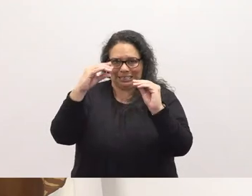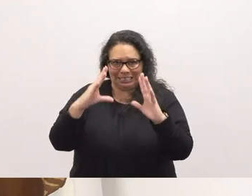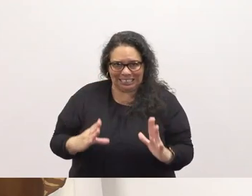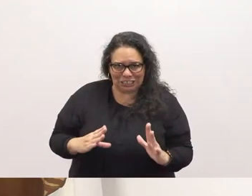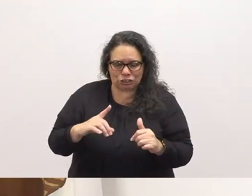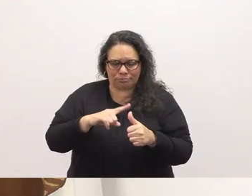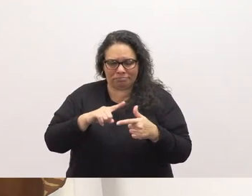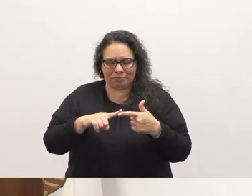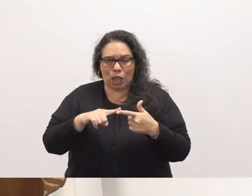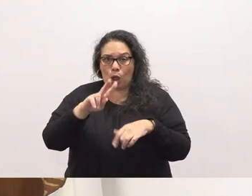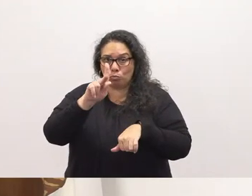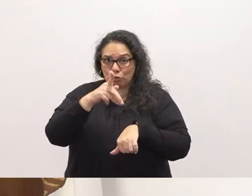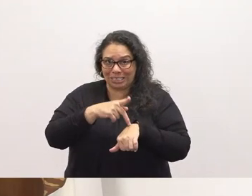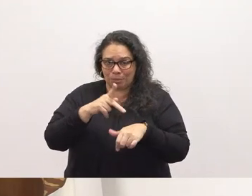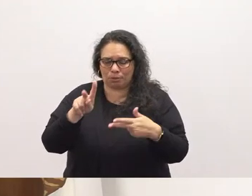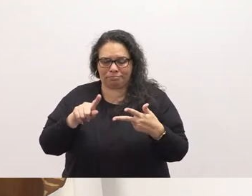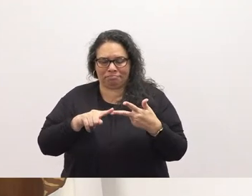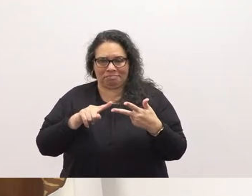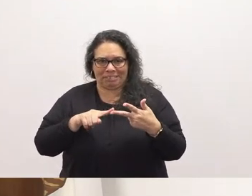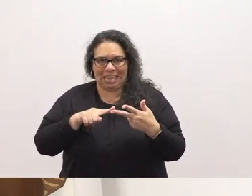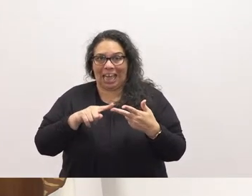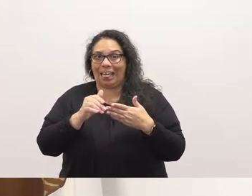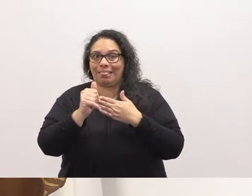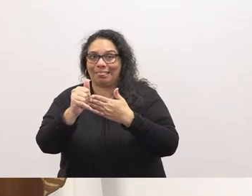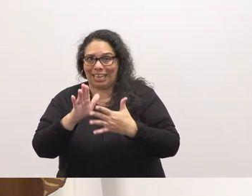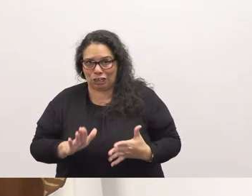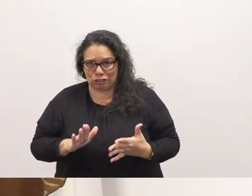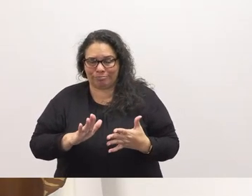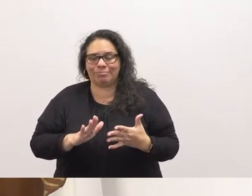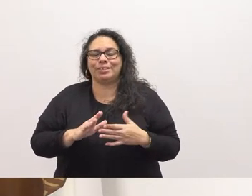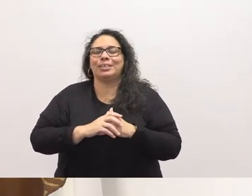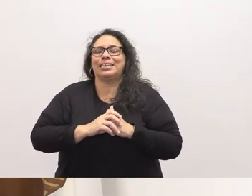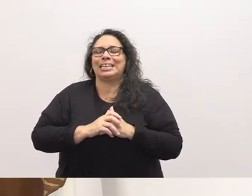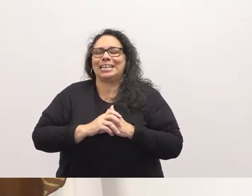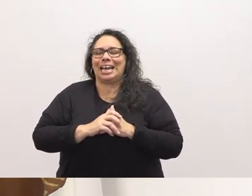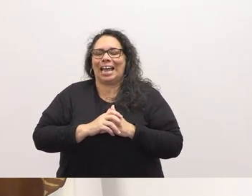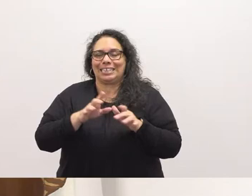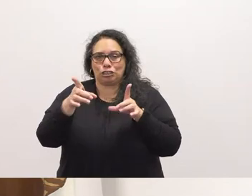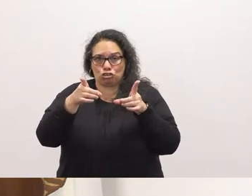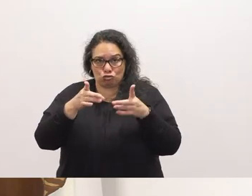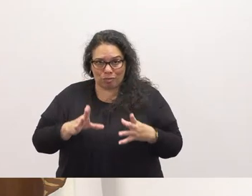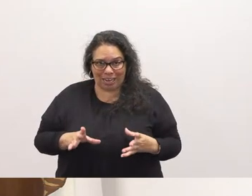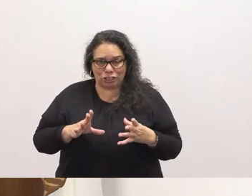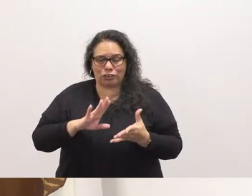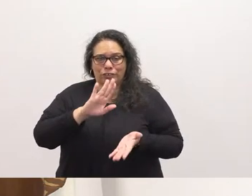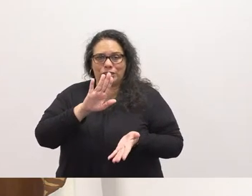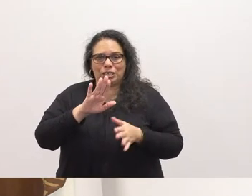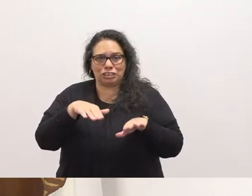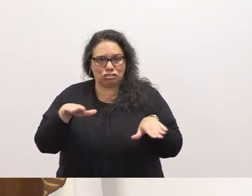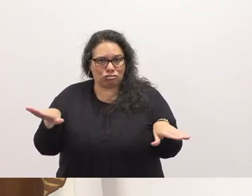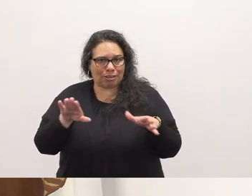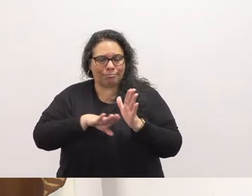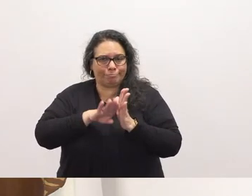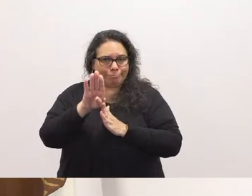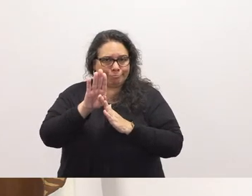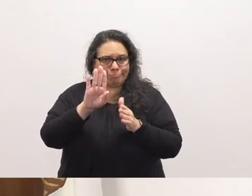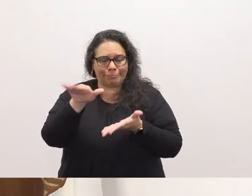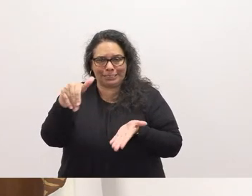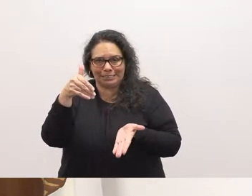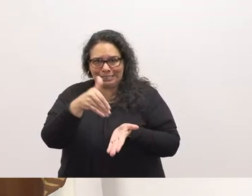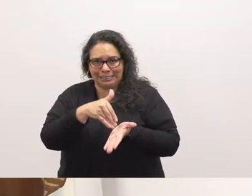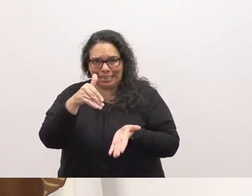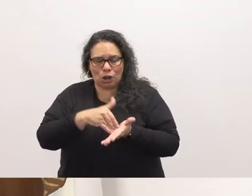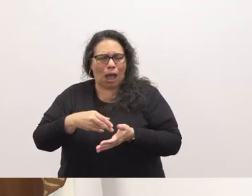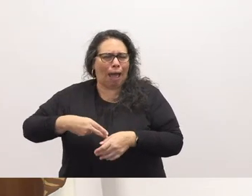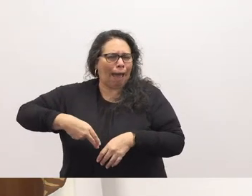leader. Serving for many years as the director of the Child Development Centers and implementing high-quality TK and